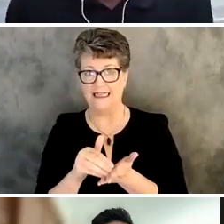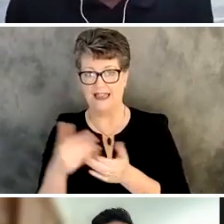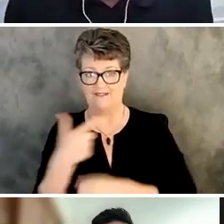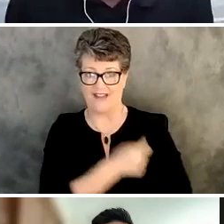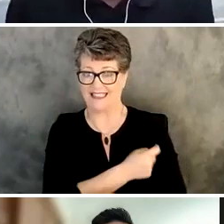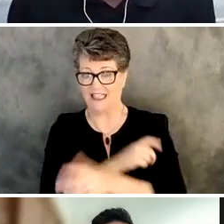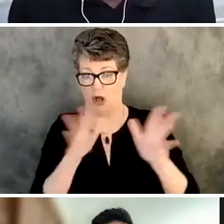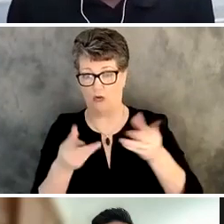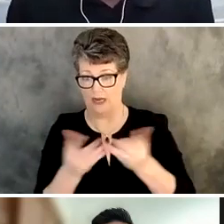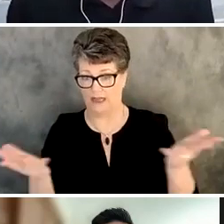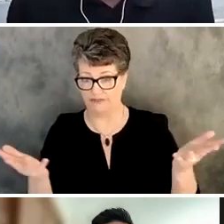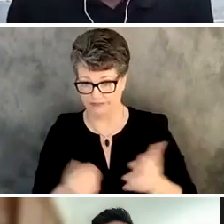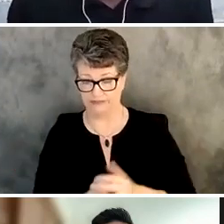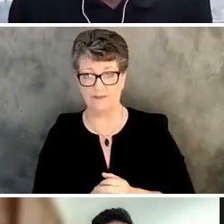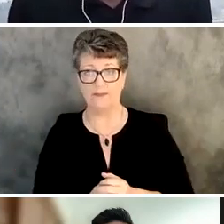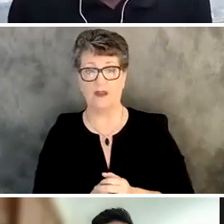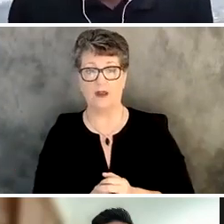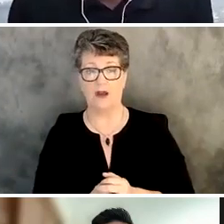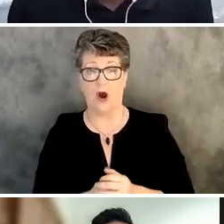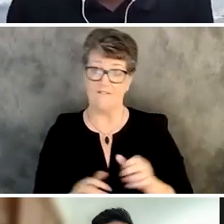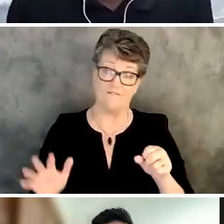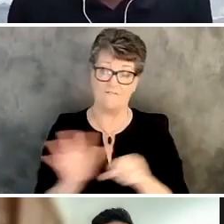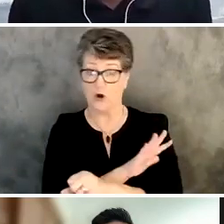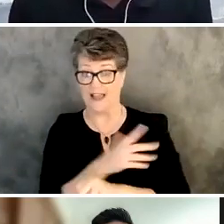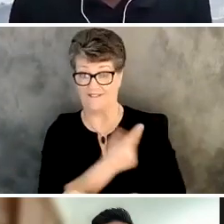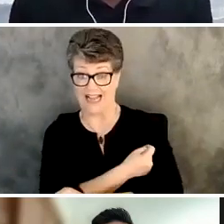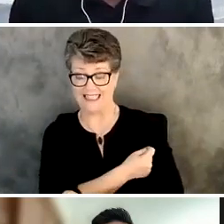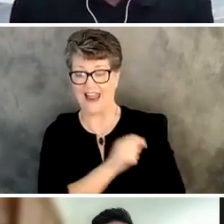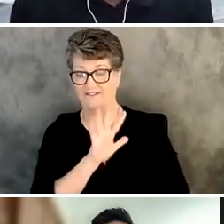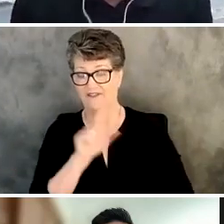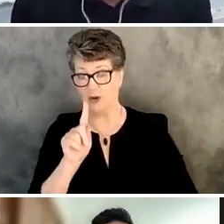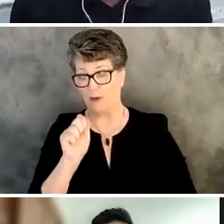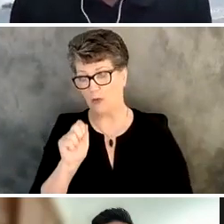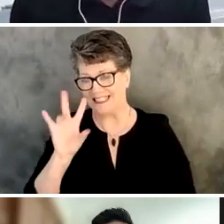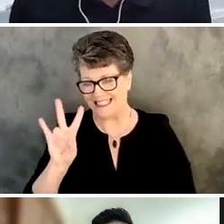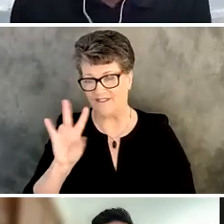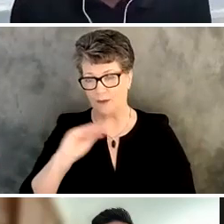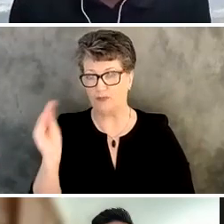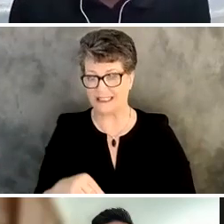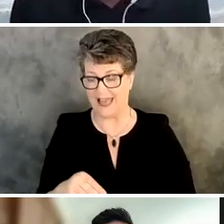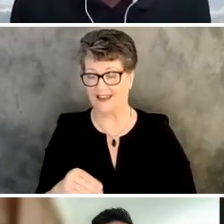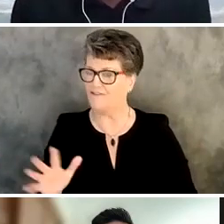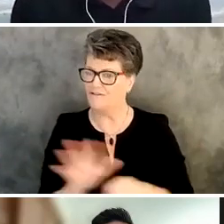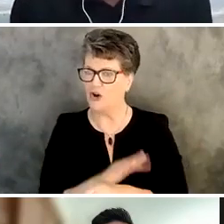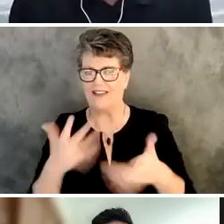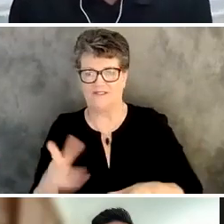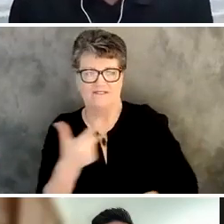administered. For the fully vaccinated, we have 51% fully vaccinated